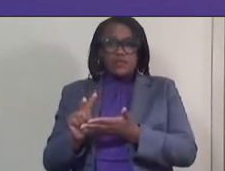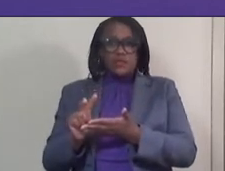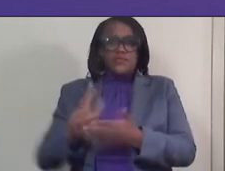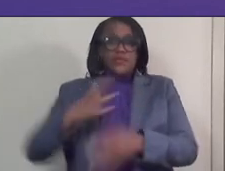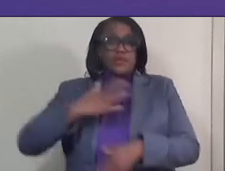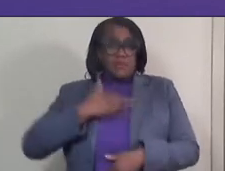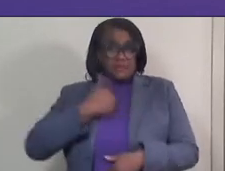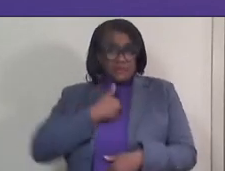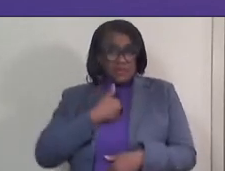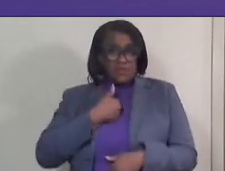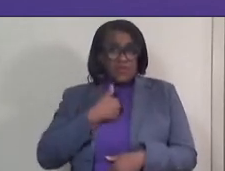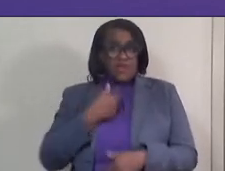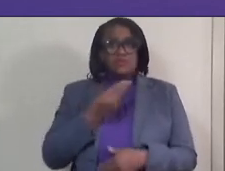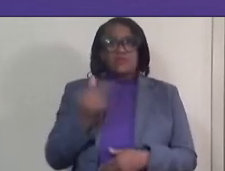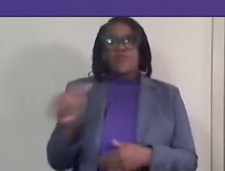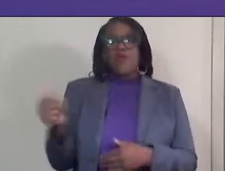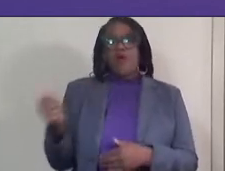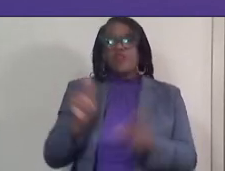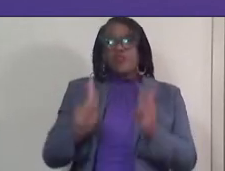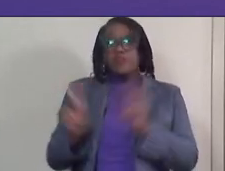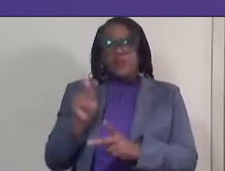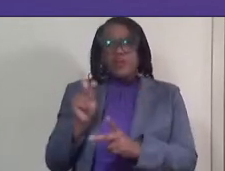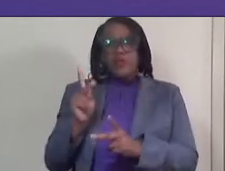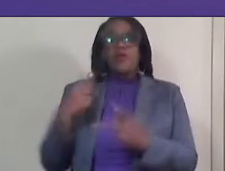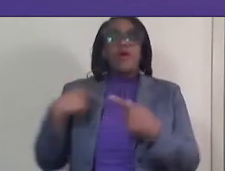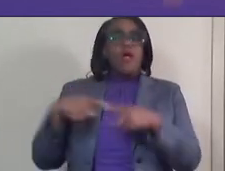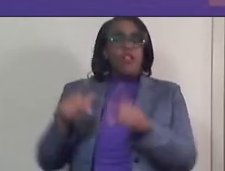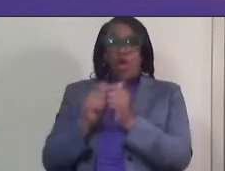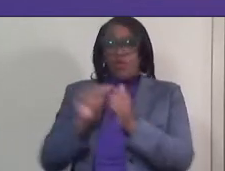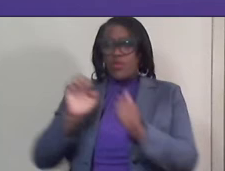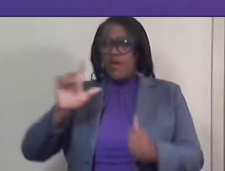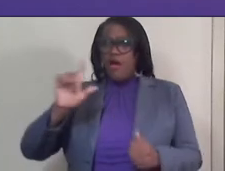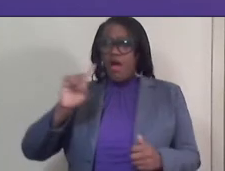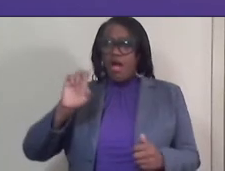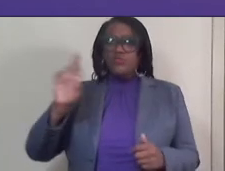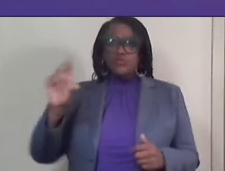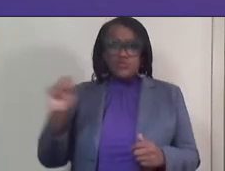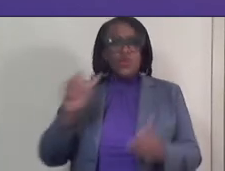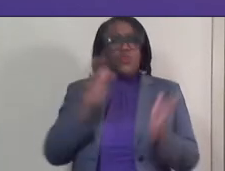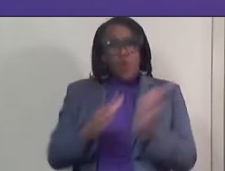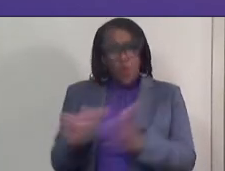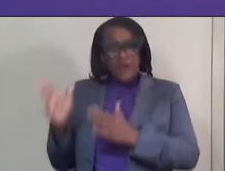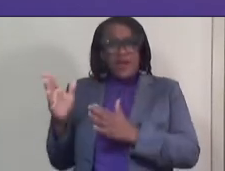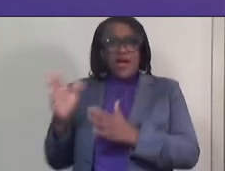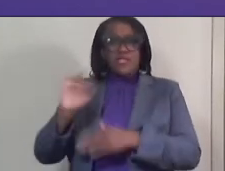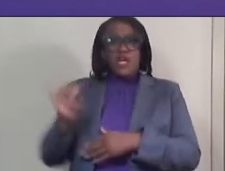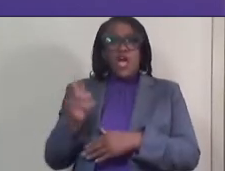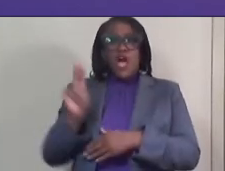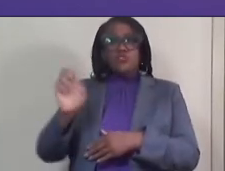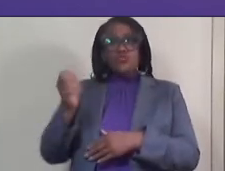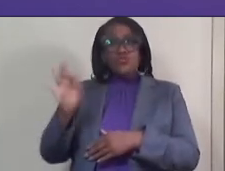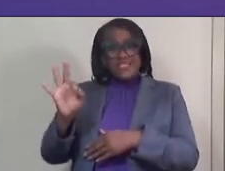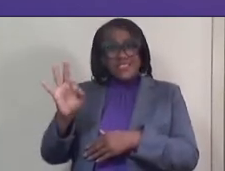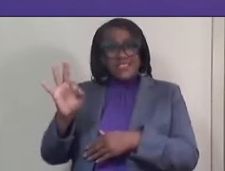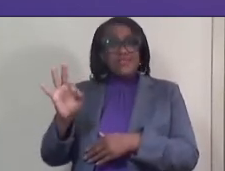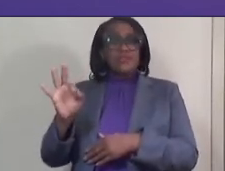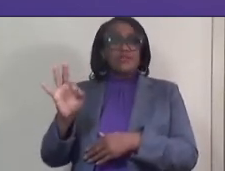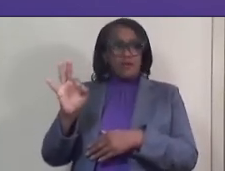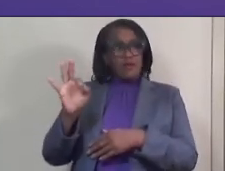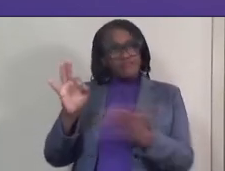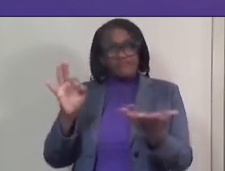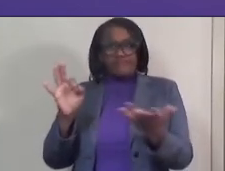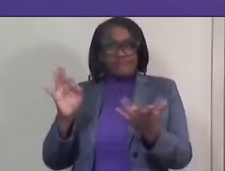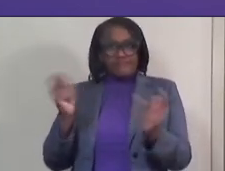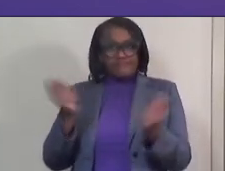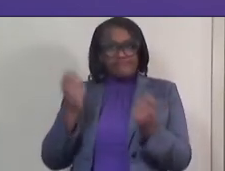myself and several other people, along with our elders, organized a Juneteenth observance and Black